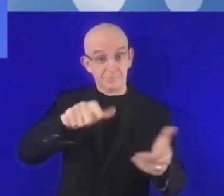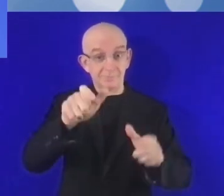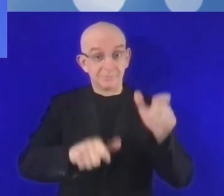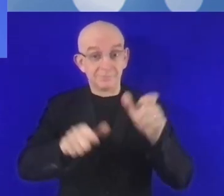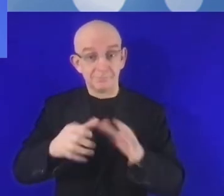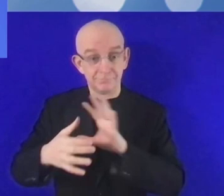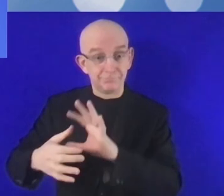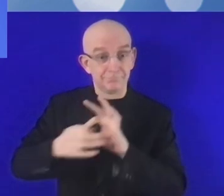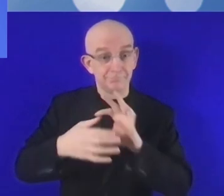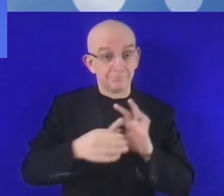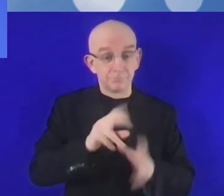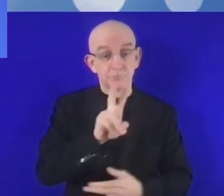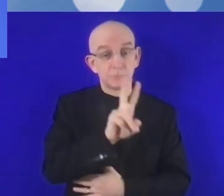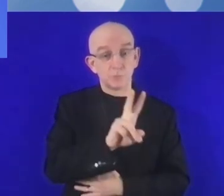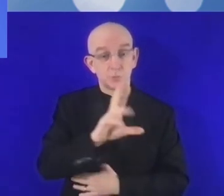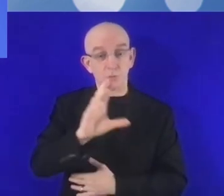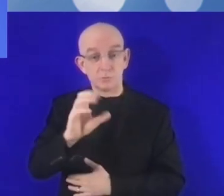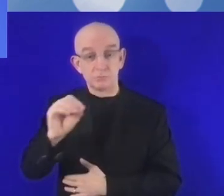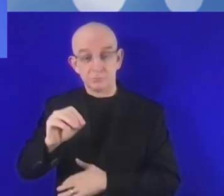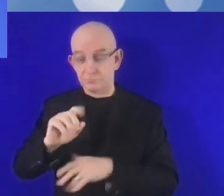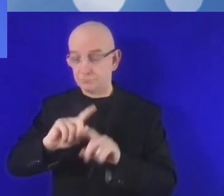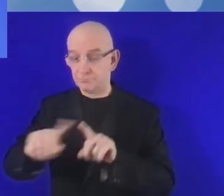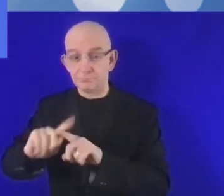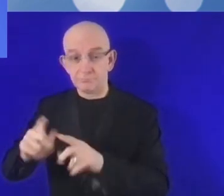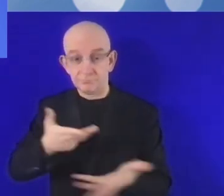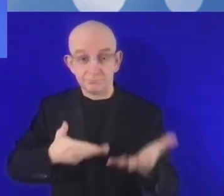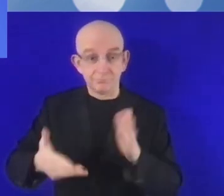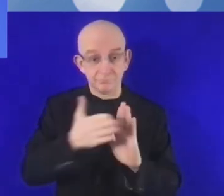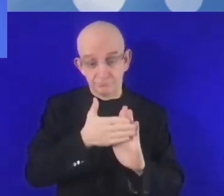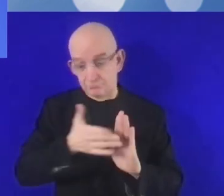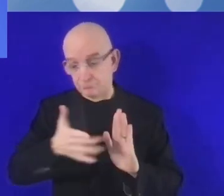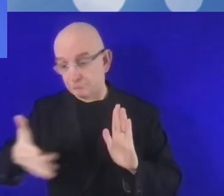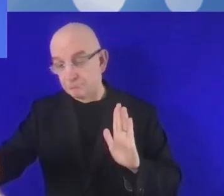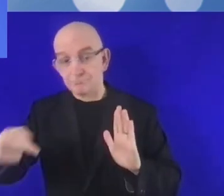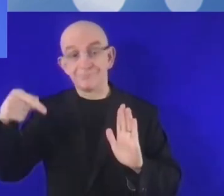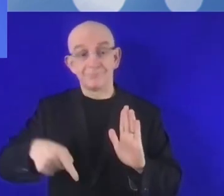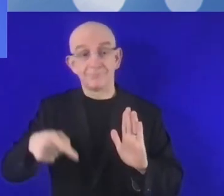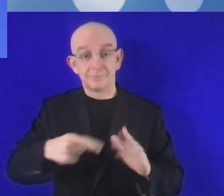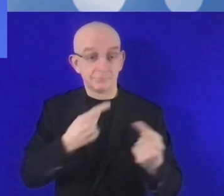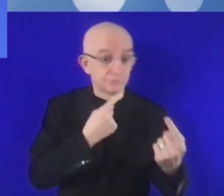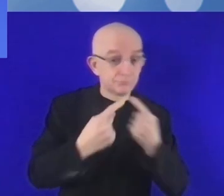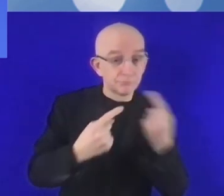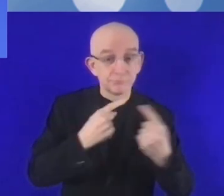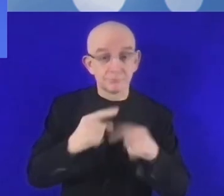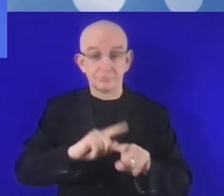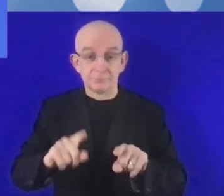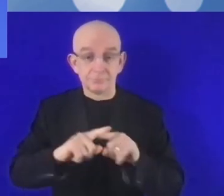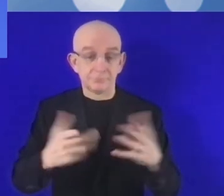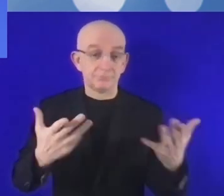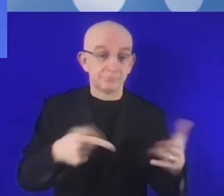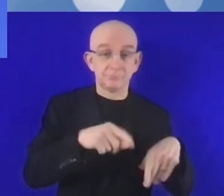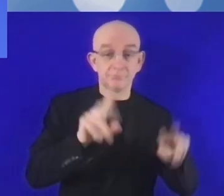forum's main areas, from access and connectivity to social economic